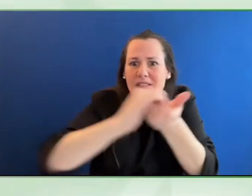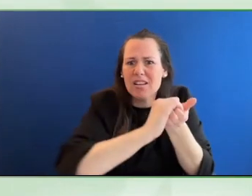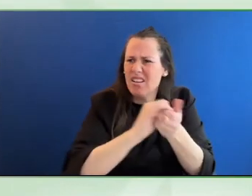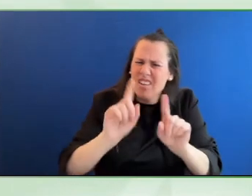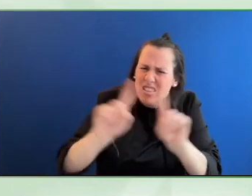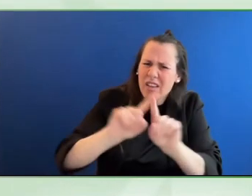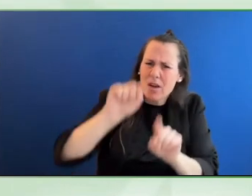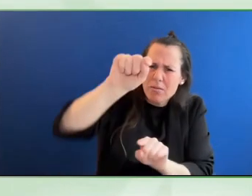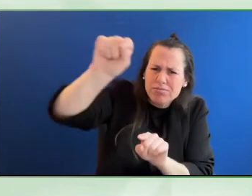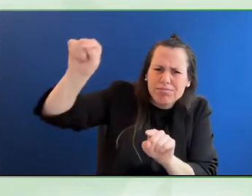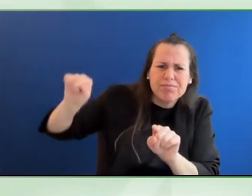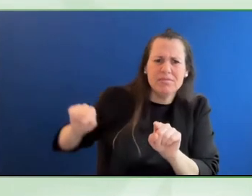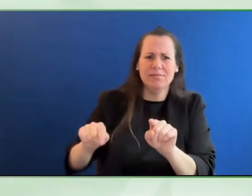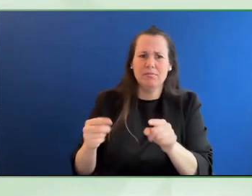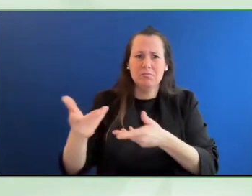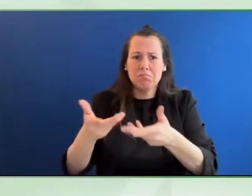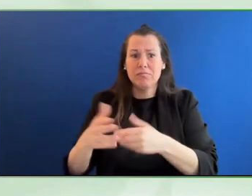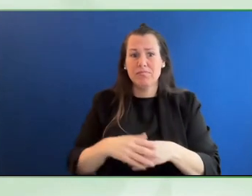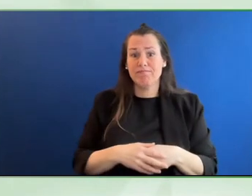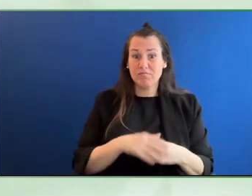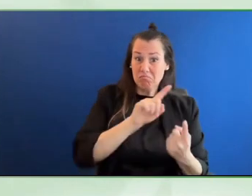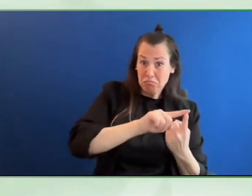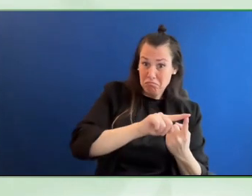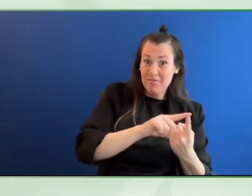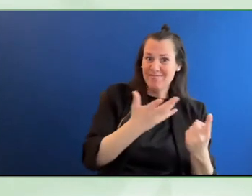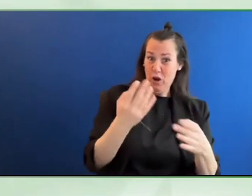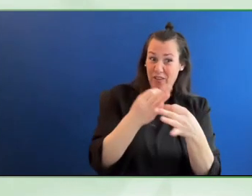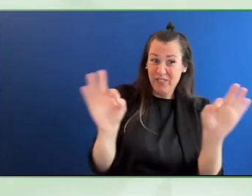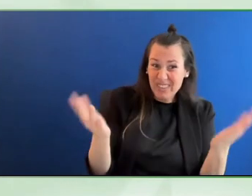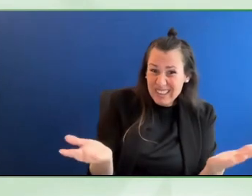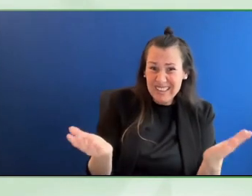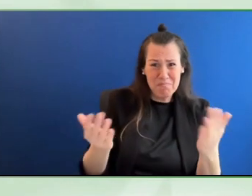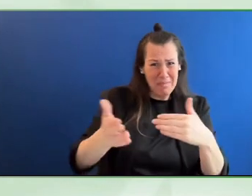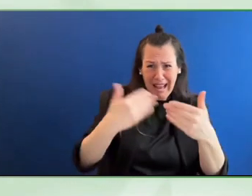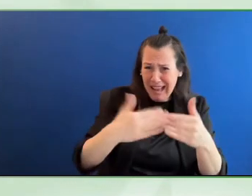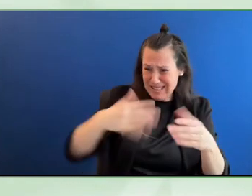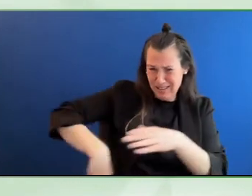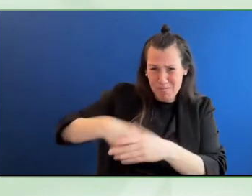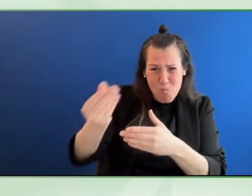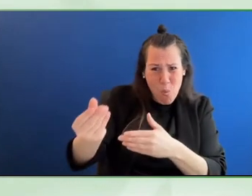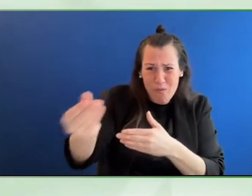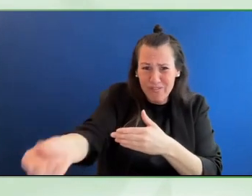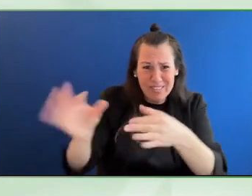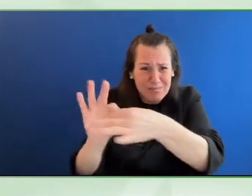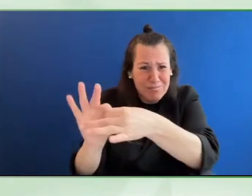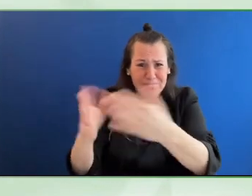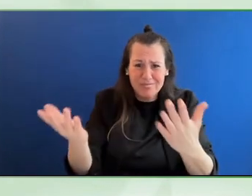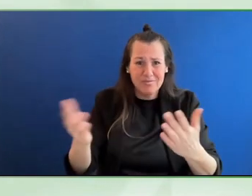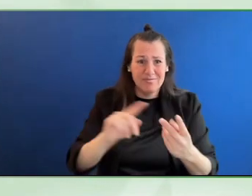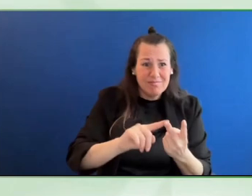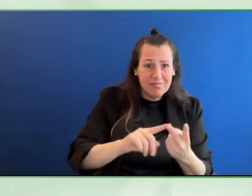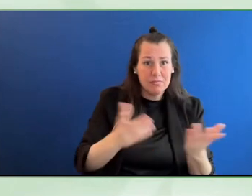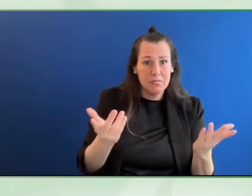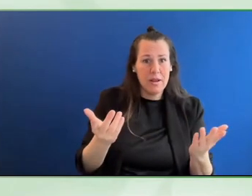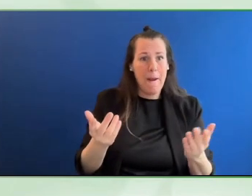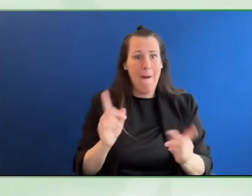here for, is to connect and to help learn how this can best work in their communities and then to make it available